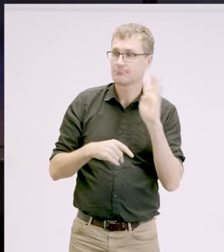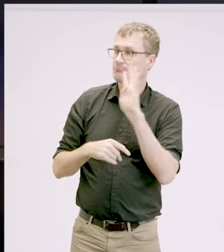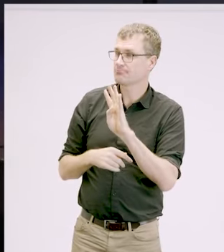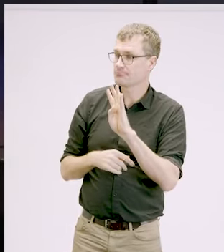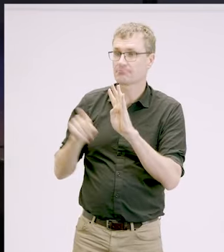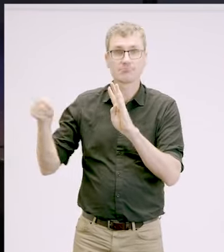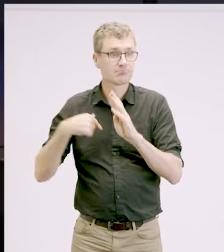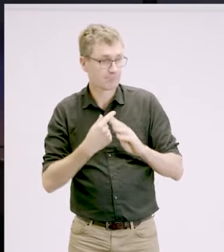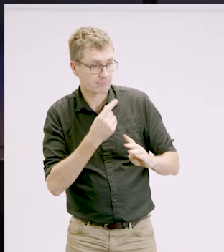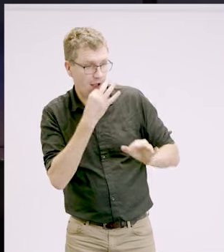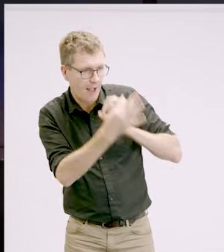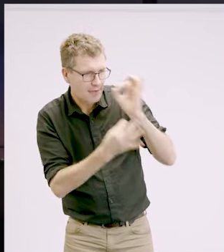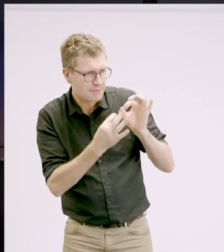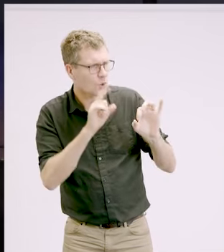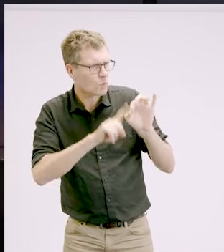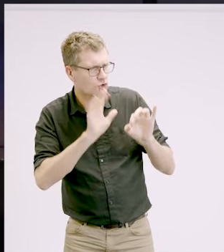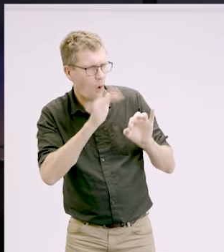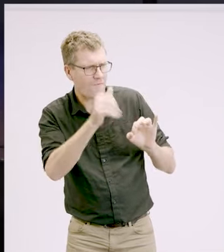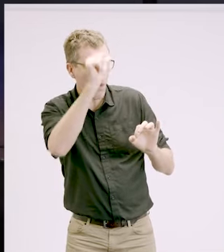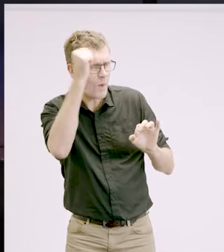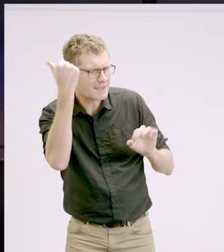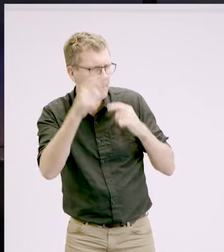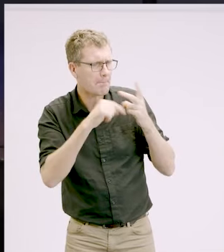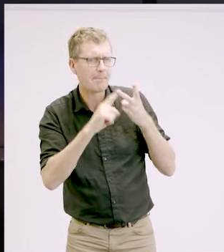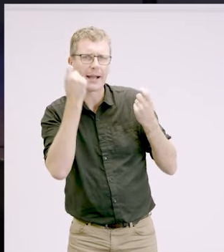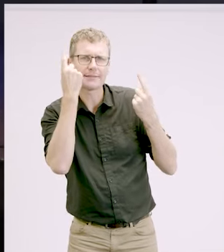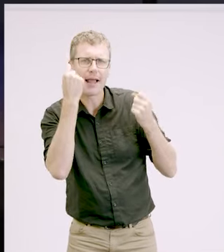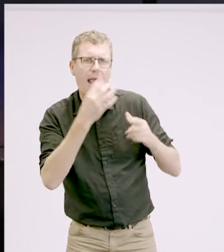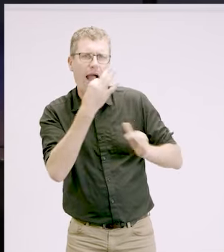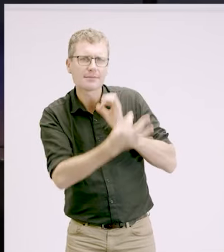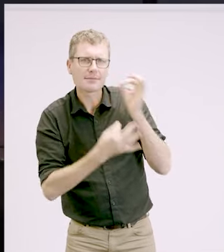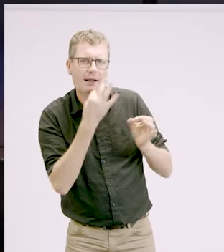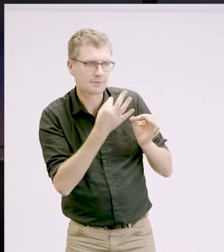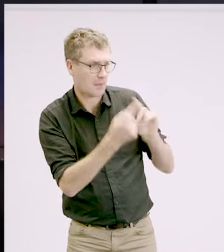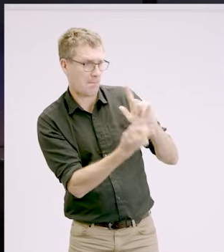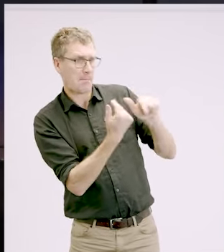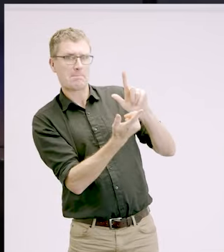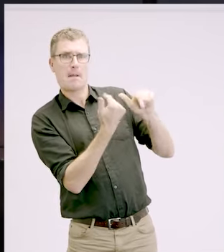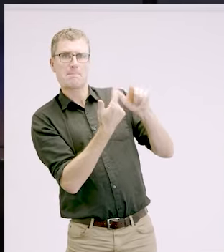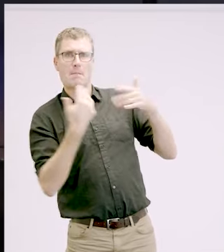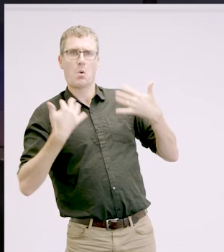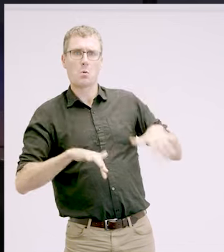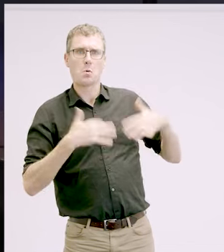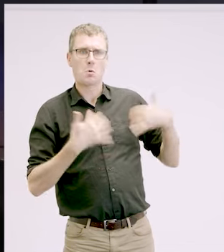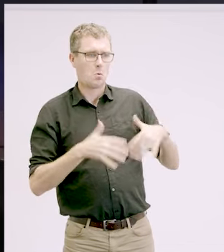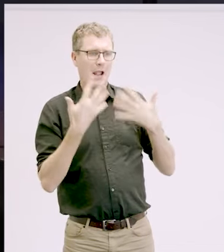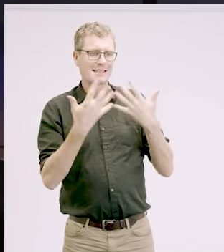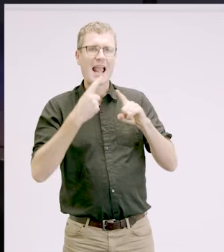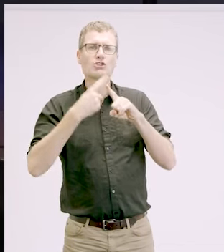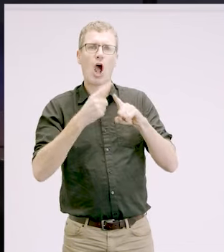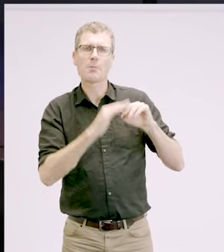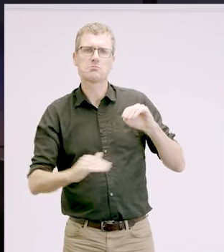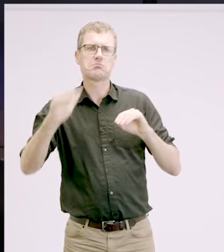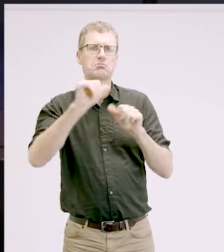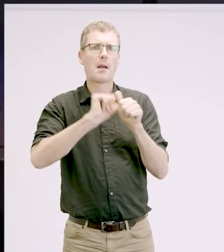And therefore they stood before the king, and in every matter of wisdom and understanding about which the king inquired of them, he found them